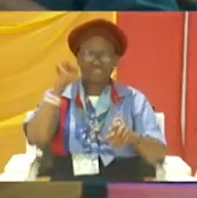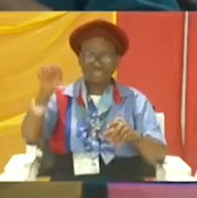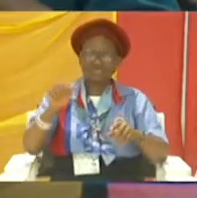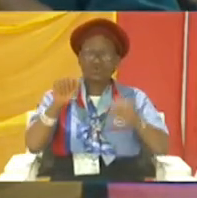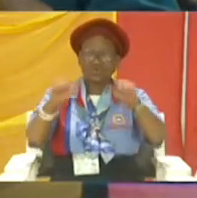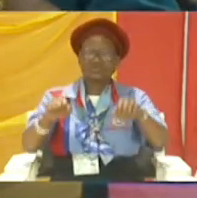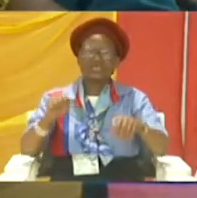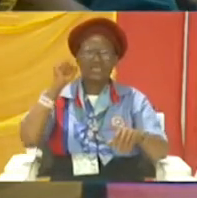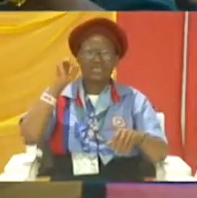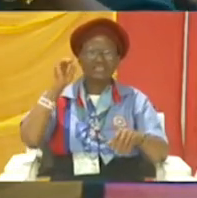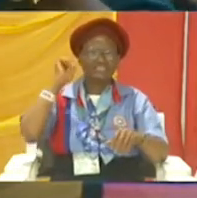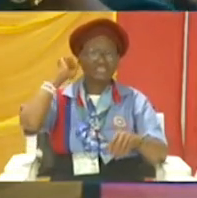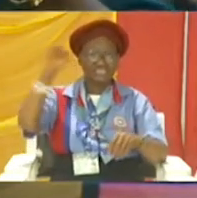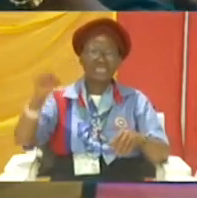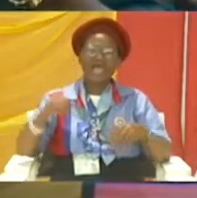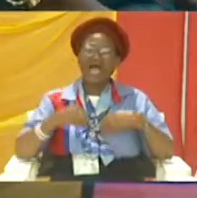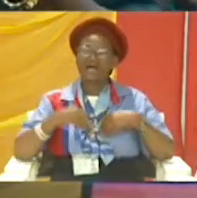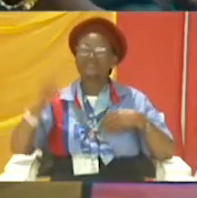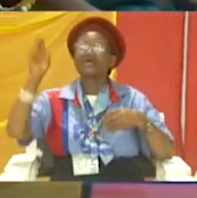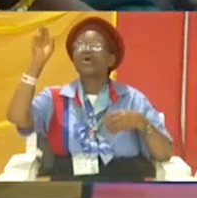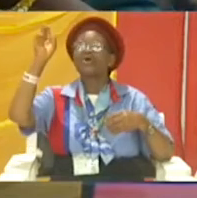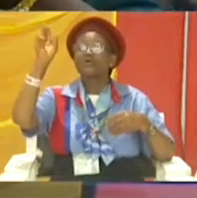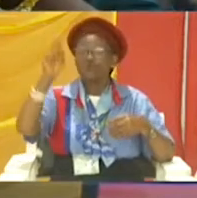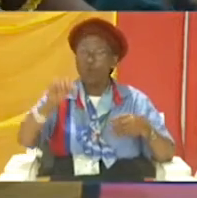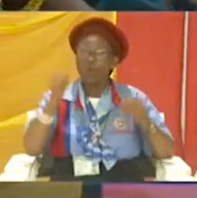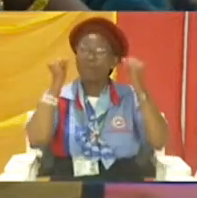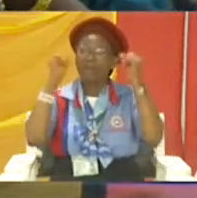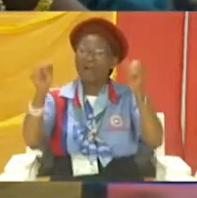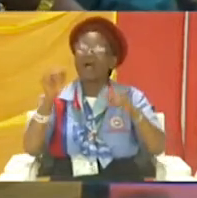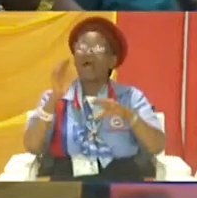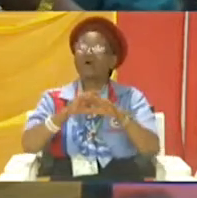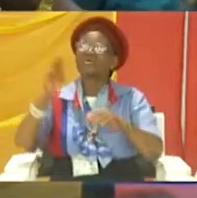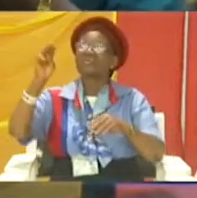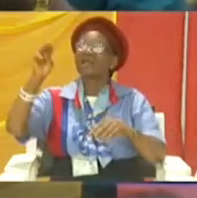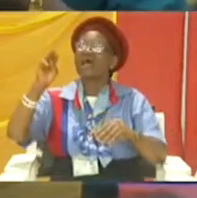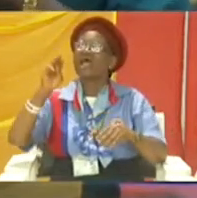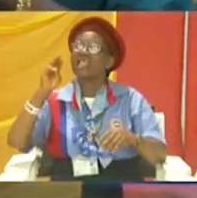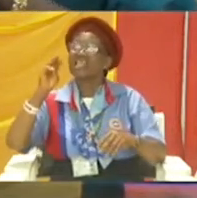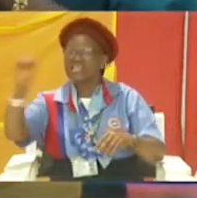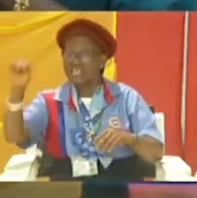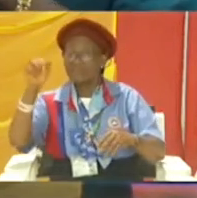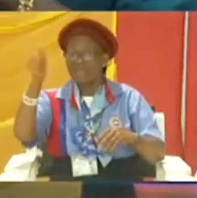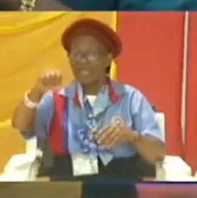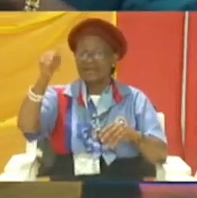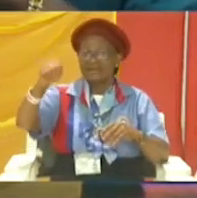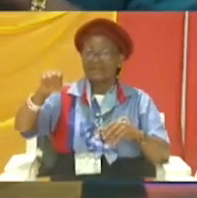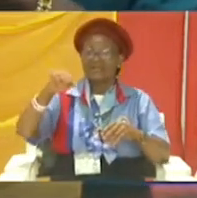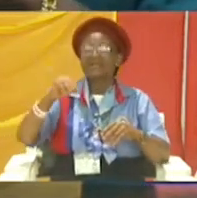I don't know who it is that somebody has been covered up.